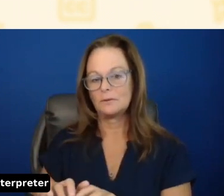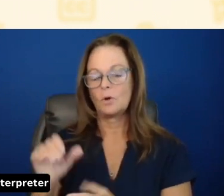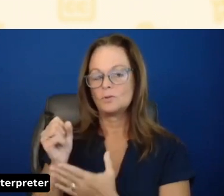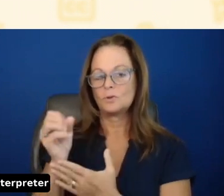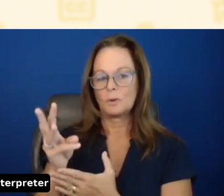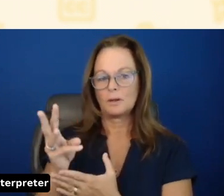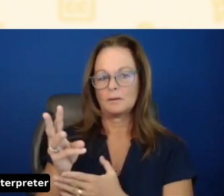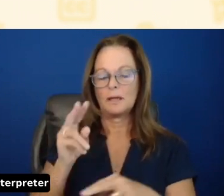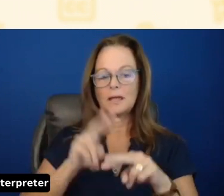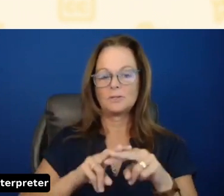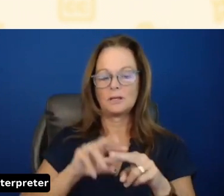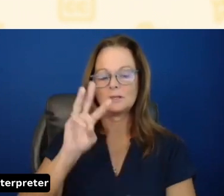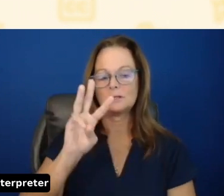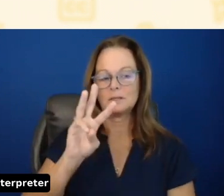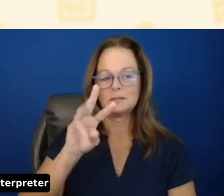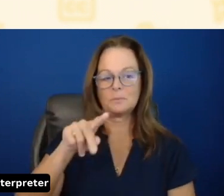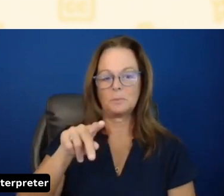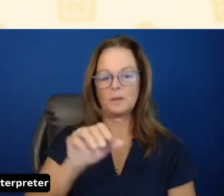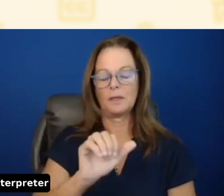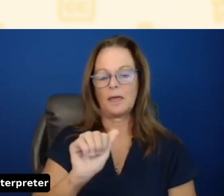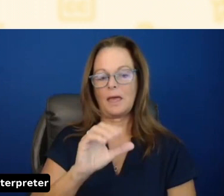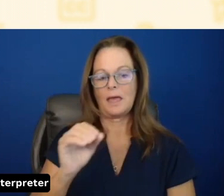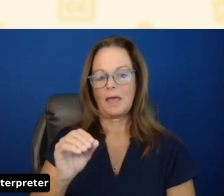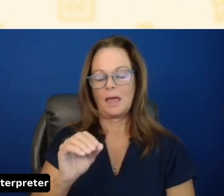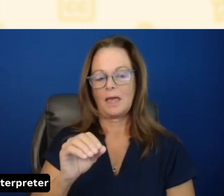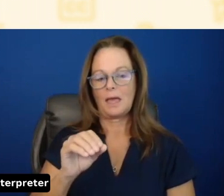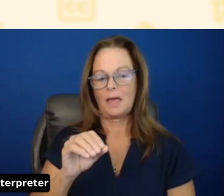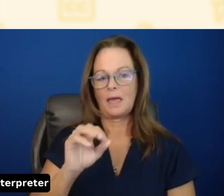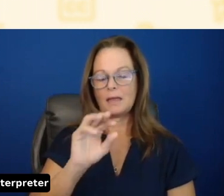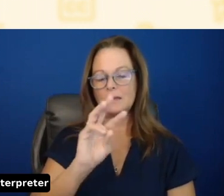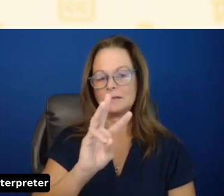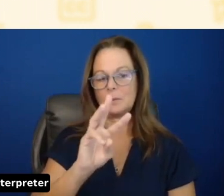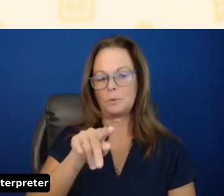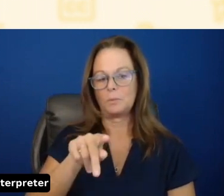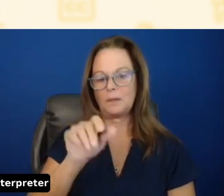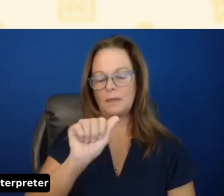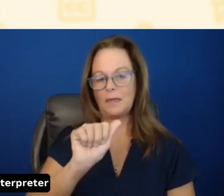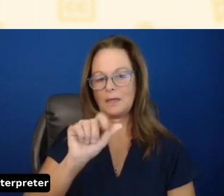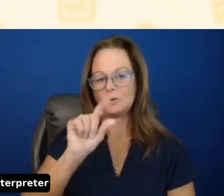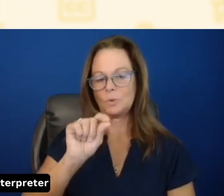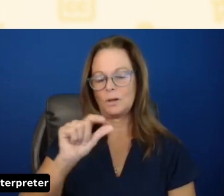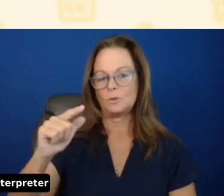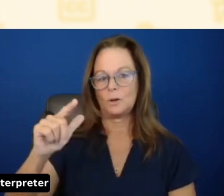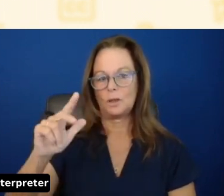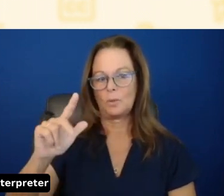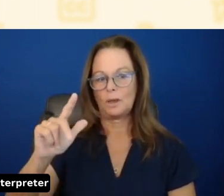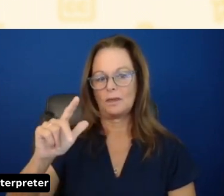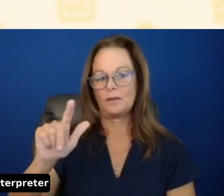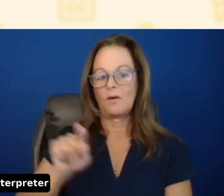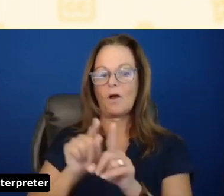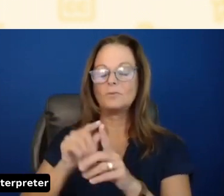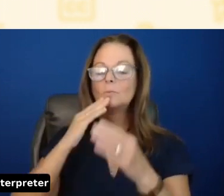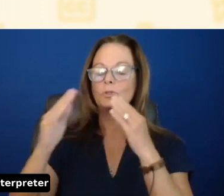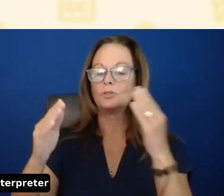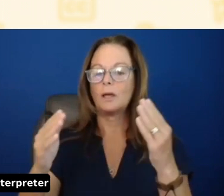hash WPA11YDay and hash WPAD 2023. We also appreciate if you go